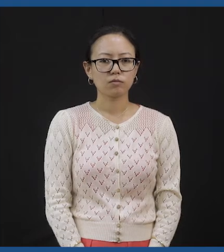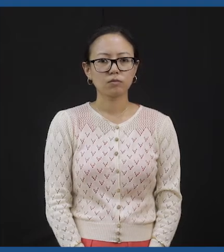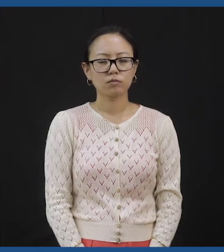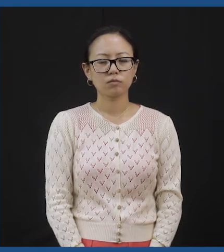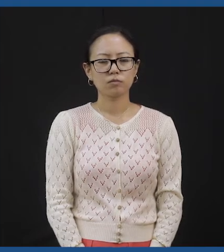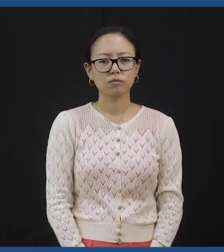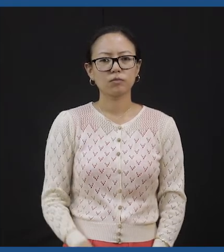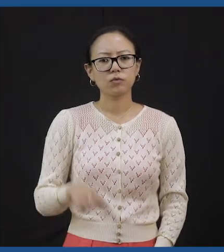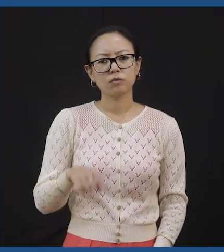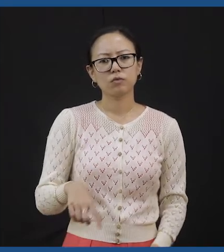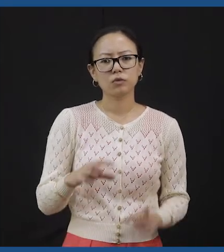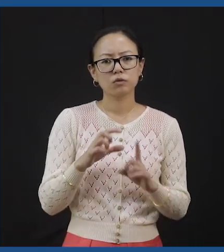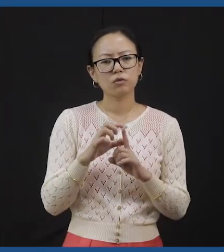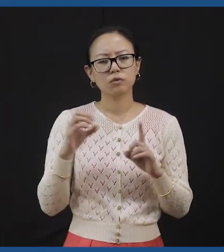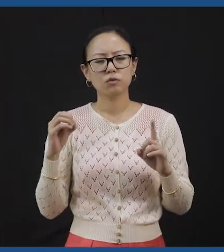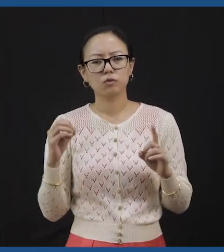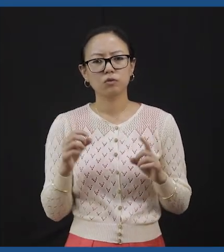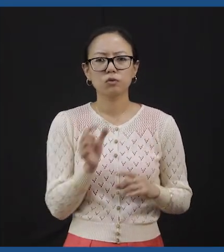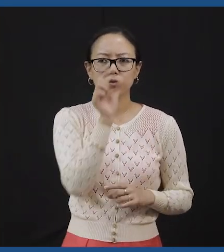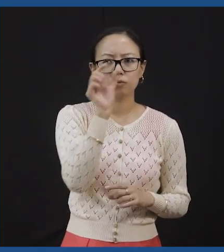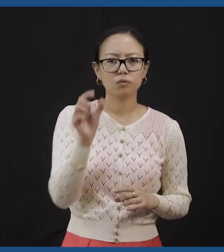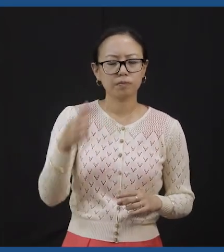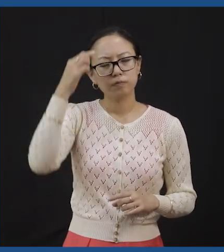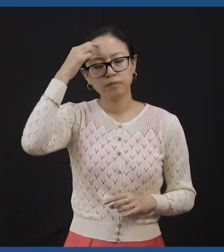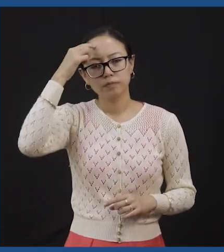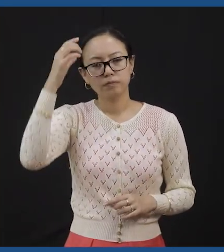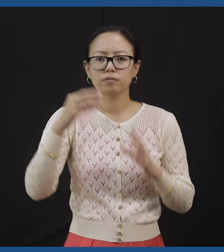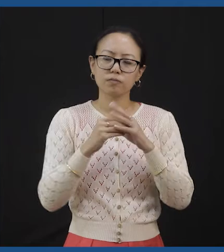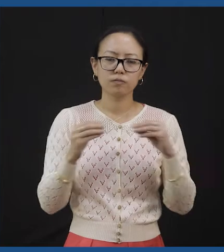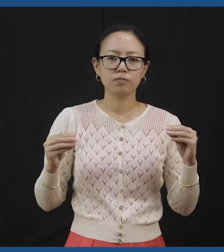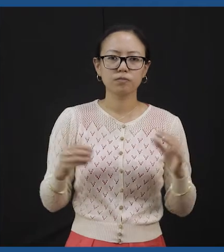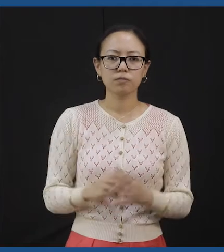Now let's do some word problems.